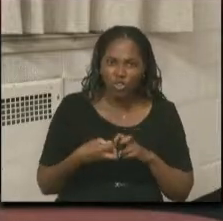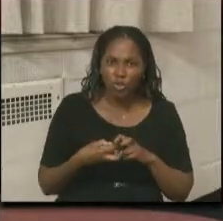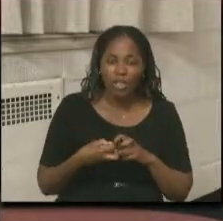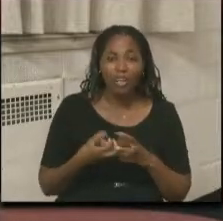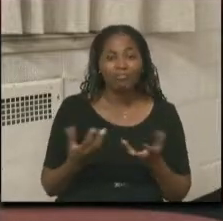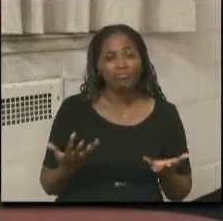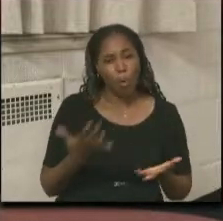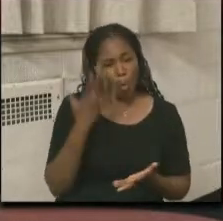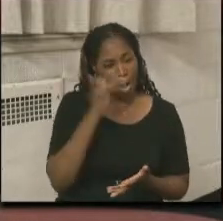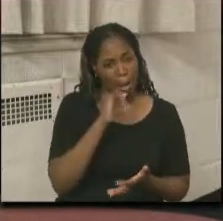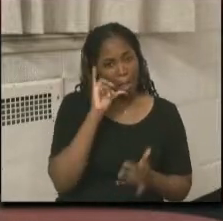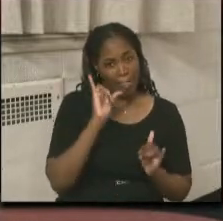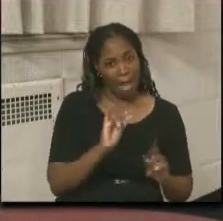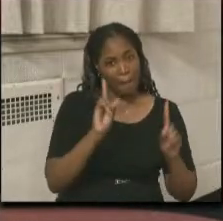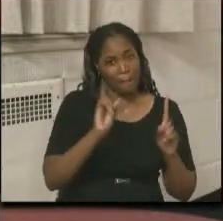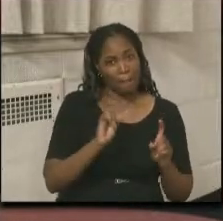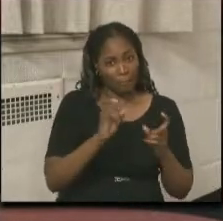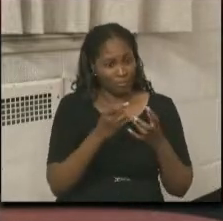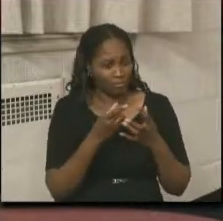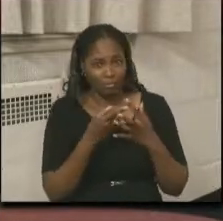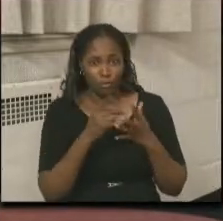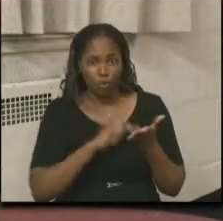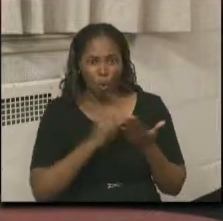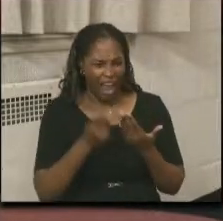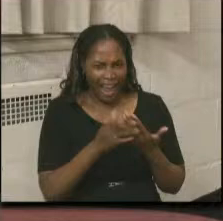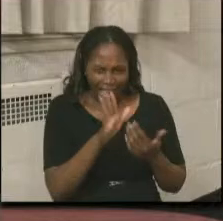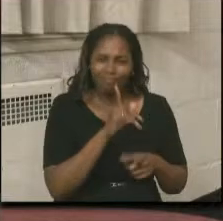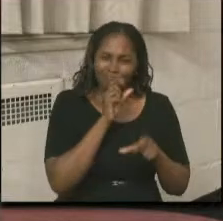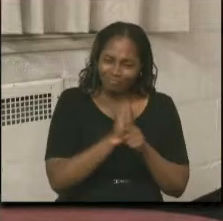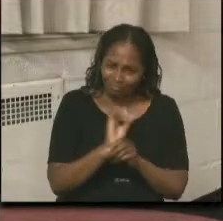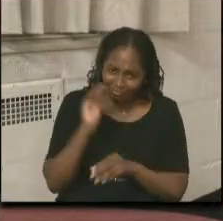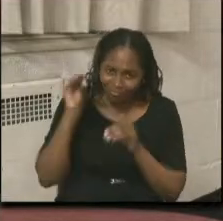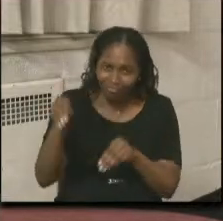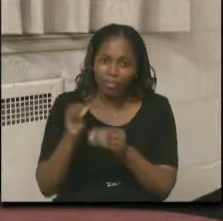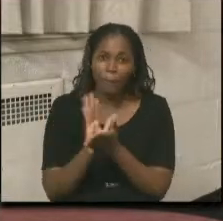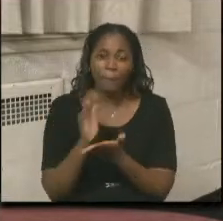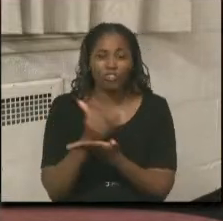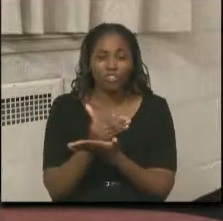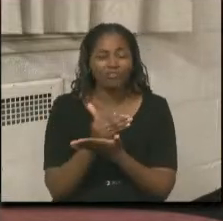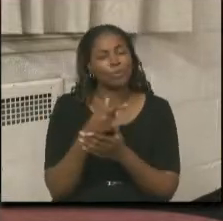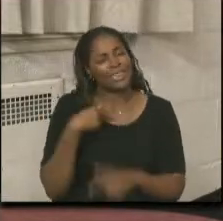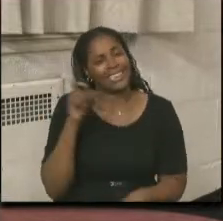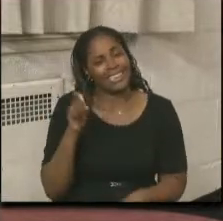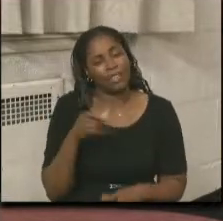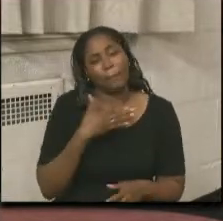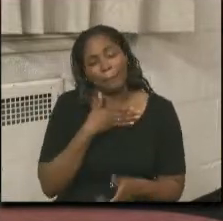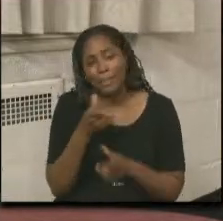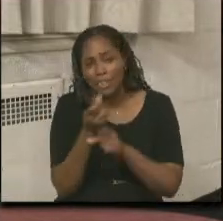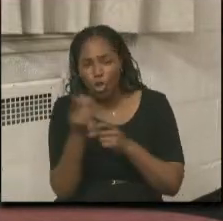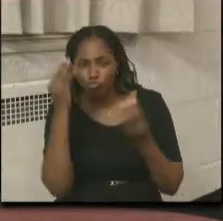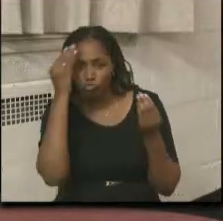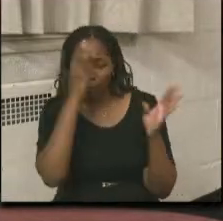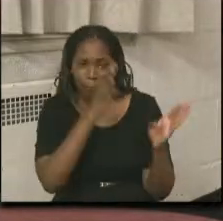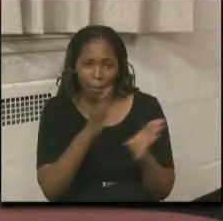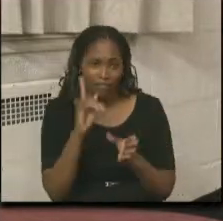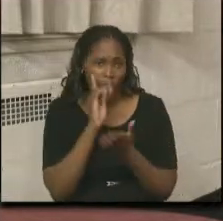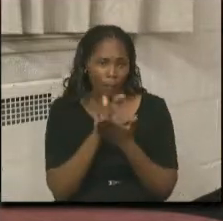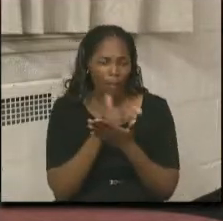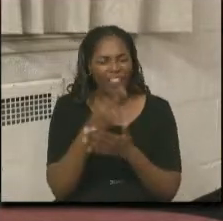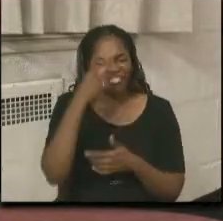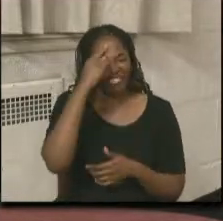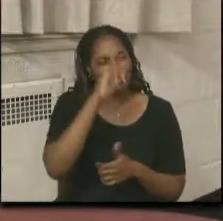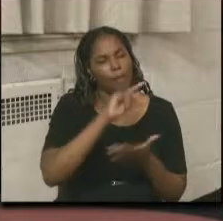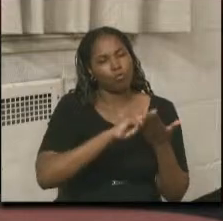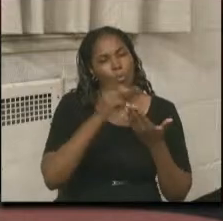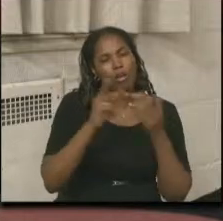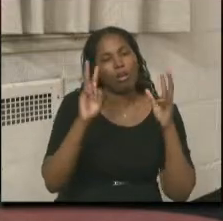budget and make it a reality. Like, we need money, y'all. When y'all think about this budget next year, please think about that Safe Passage program, because all